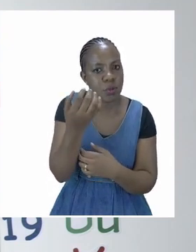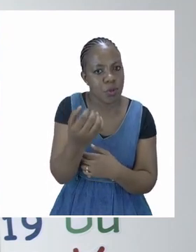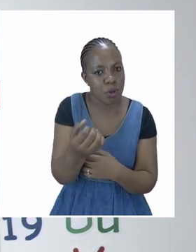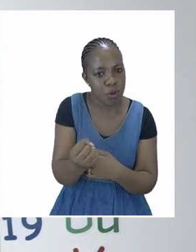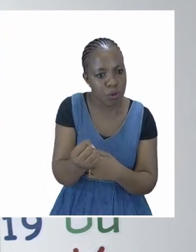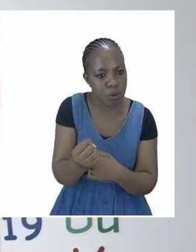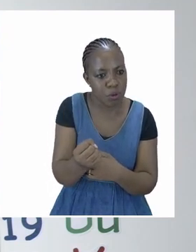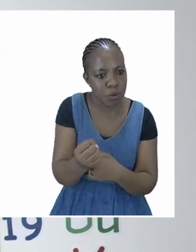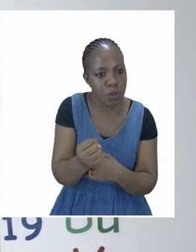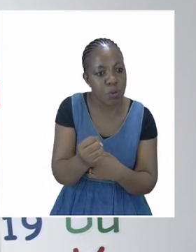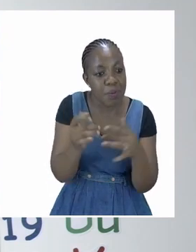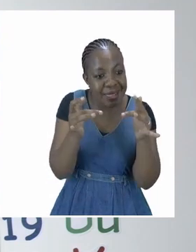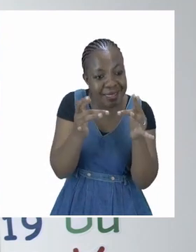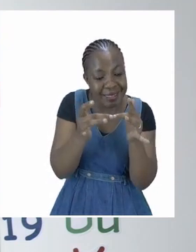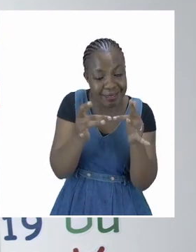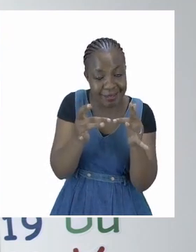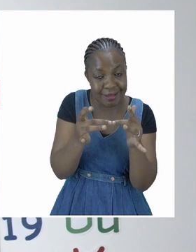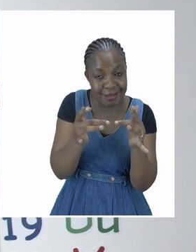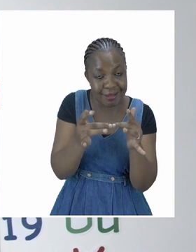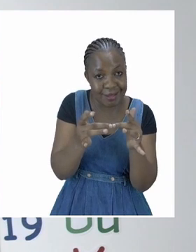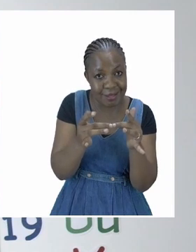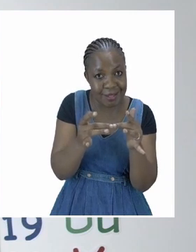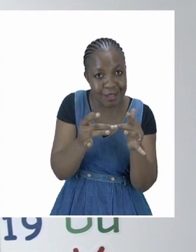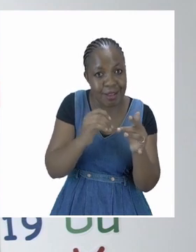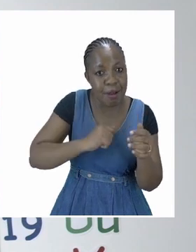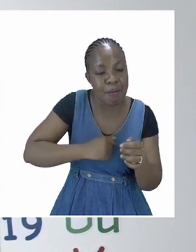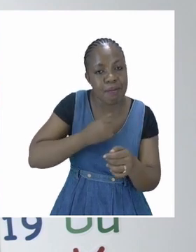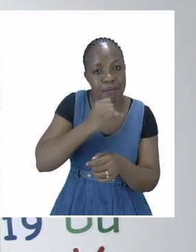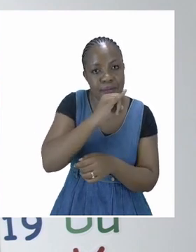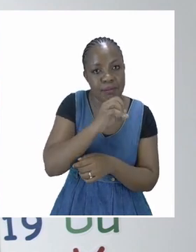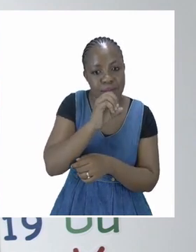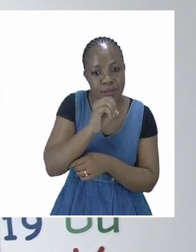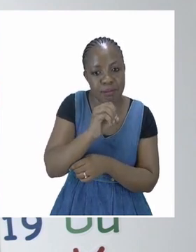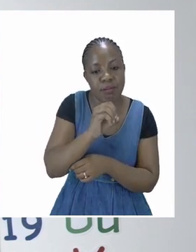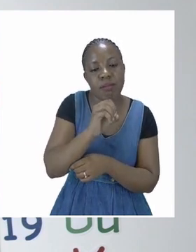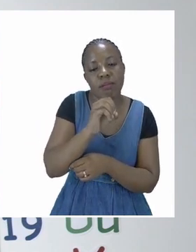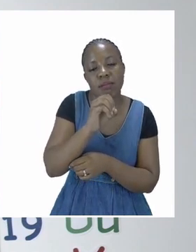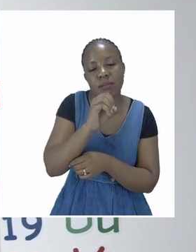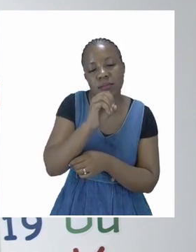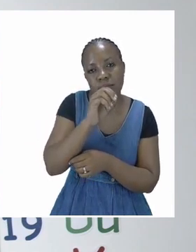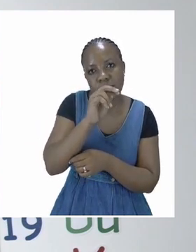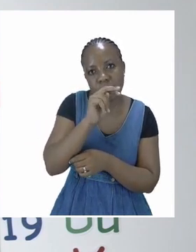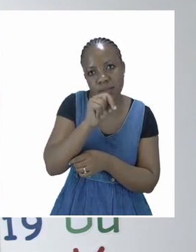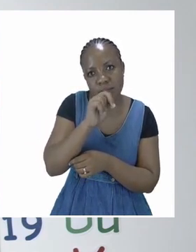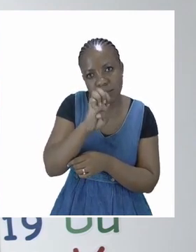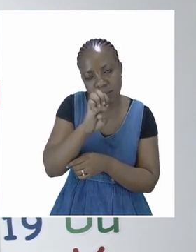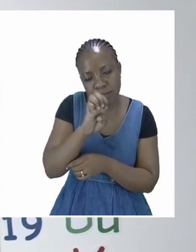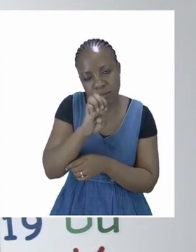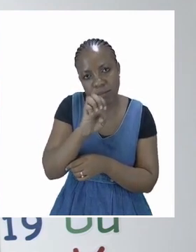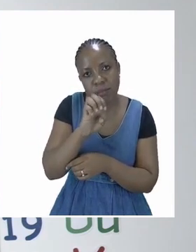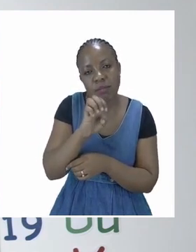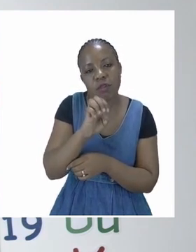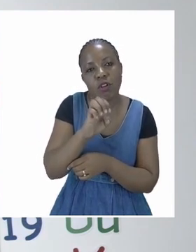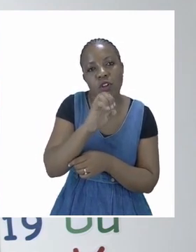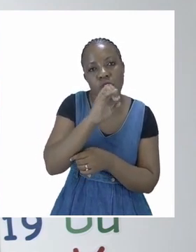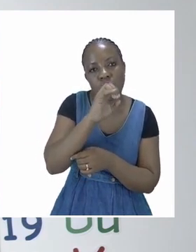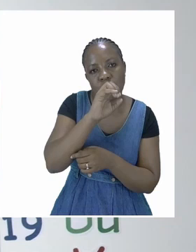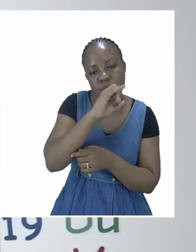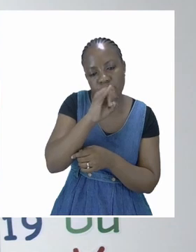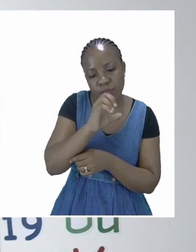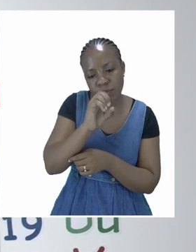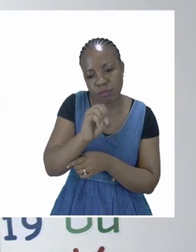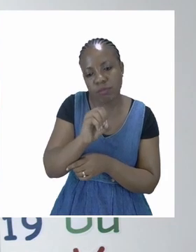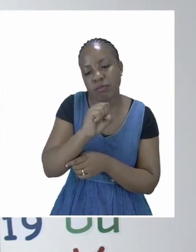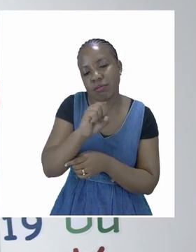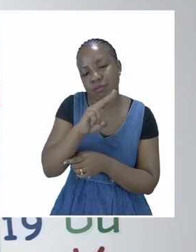our online platforms, MyZone and Zoshi Facebook pages, and in addition,